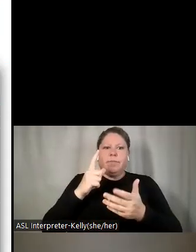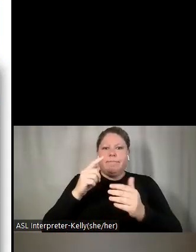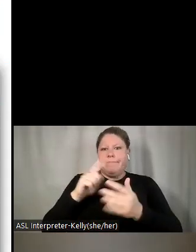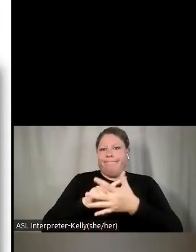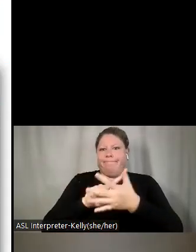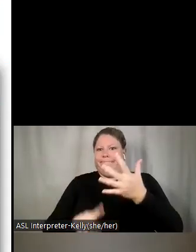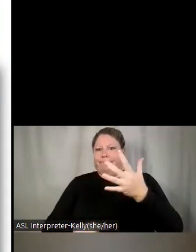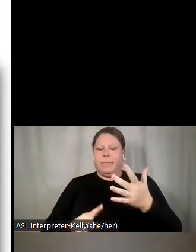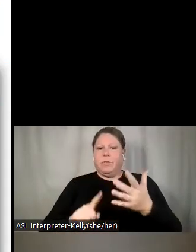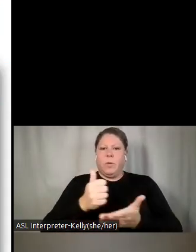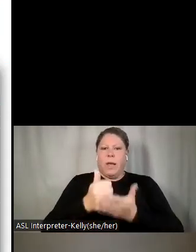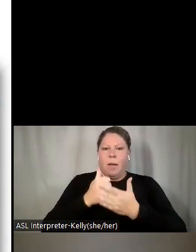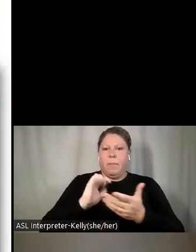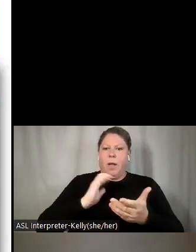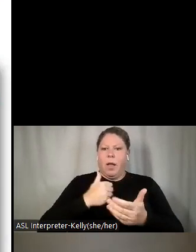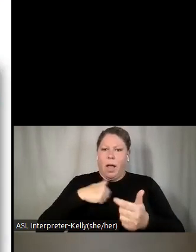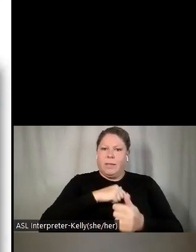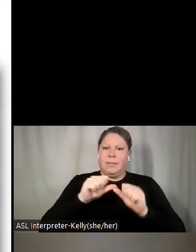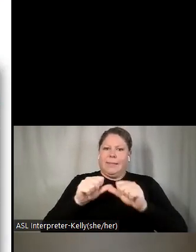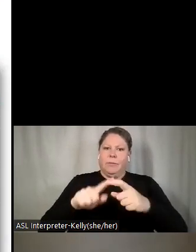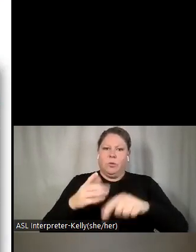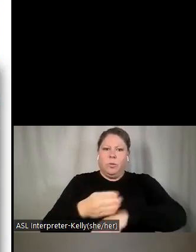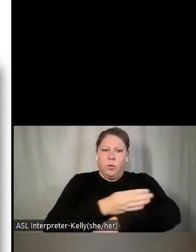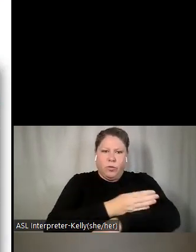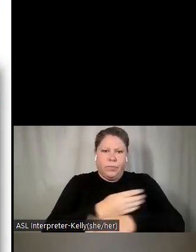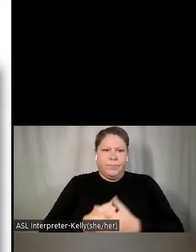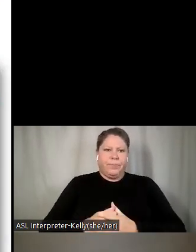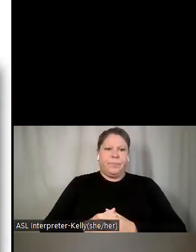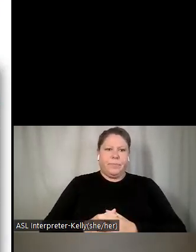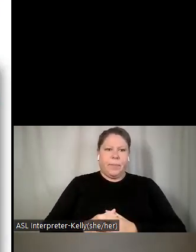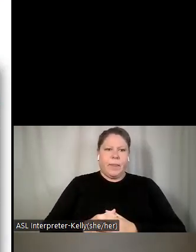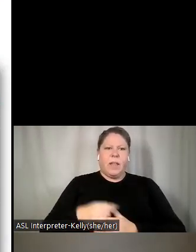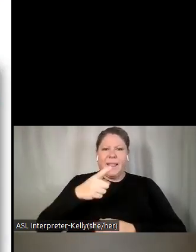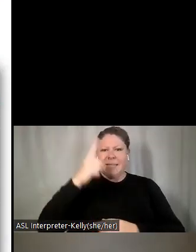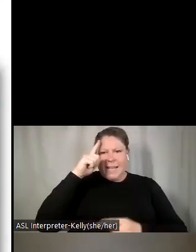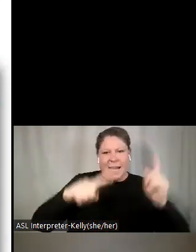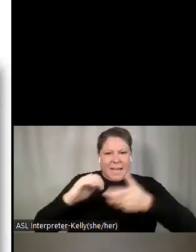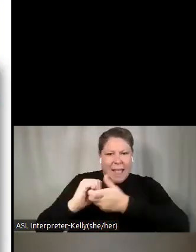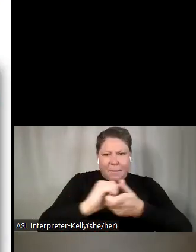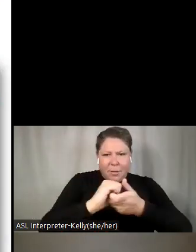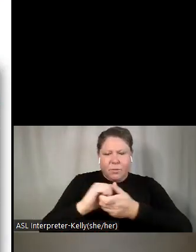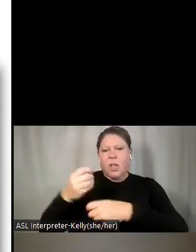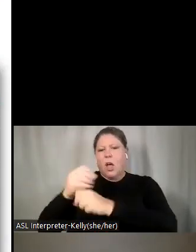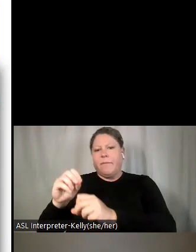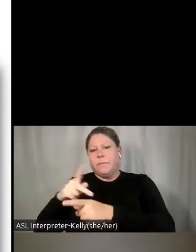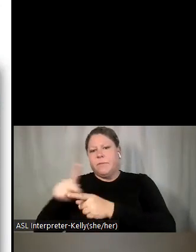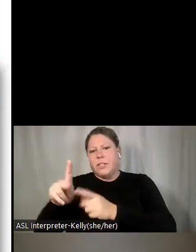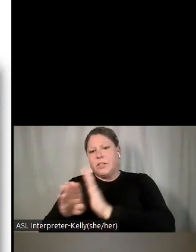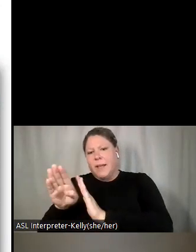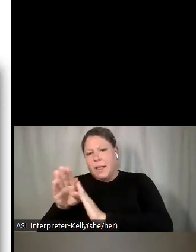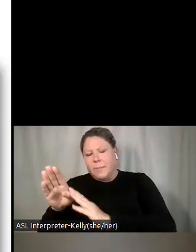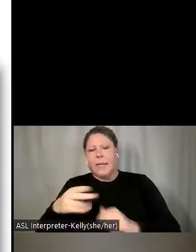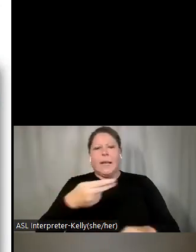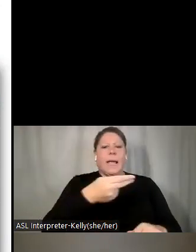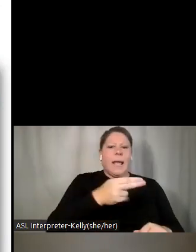is developing our people at CDPH. This is a collaborative effort between the Office of Professional Development, Human Resources Division,